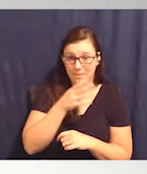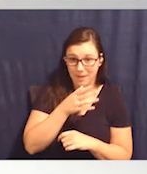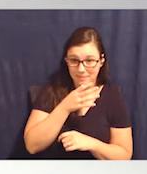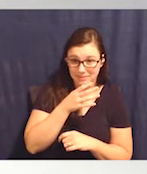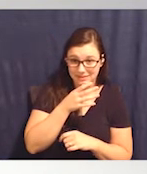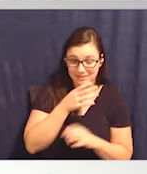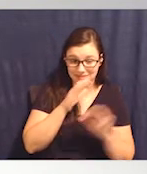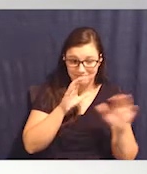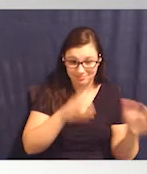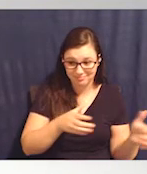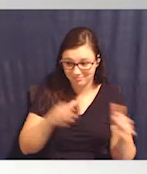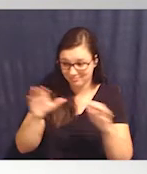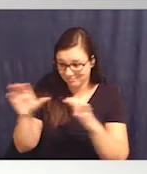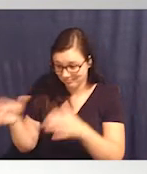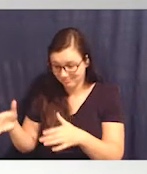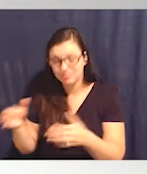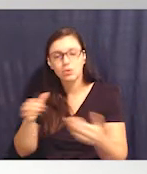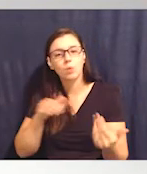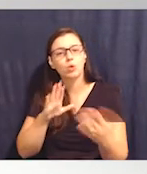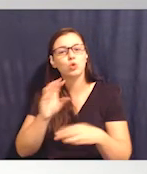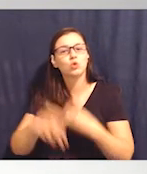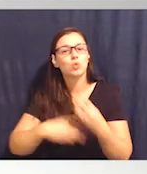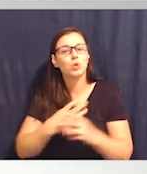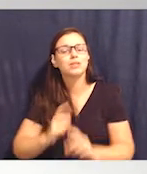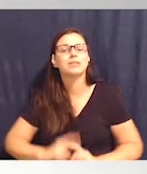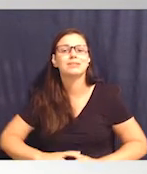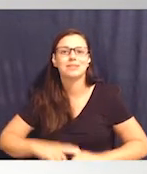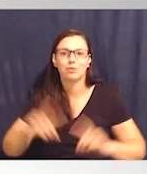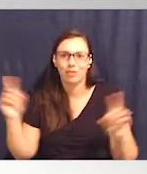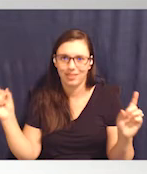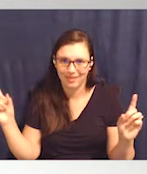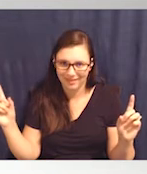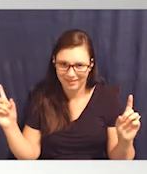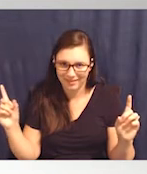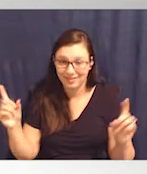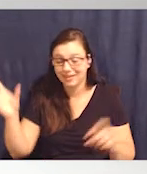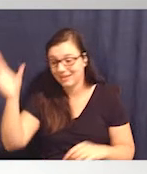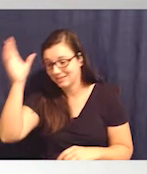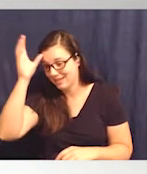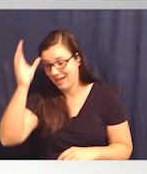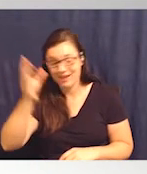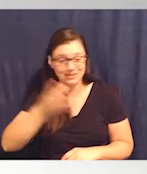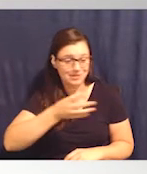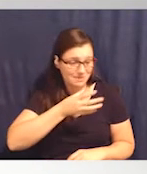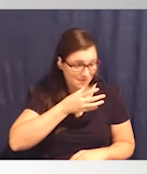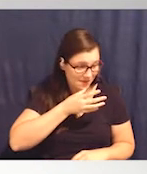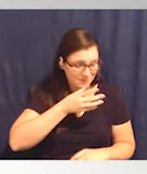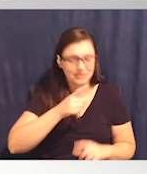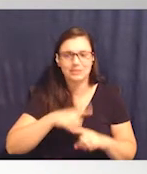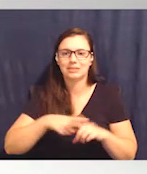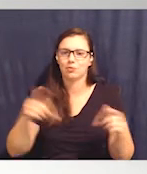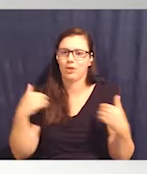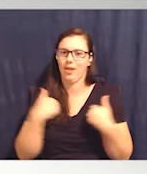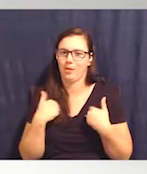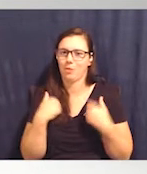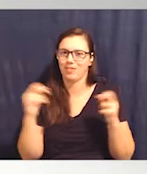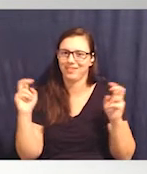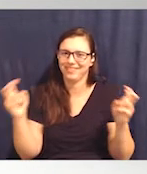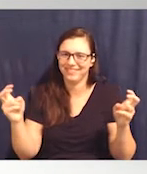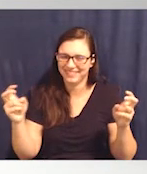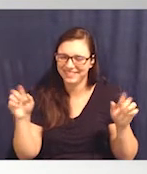very differently. We are very different animals. So this is just kind of a funny representation